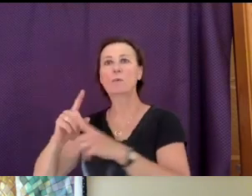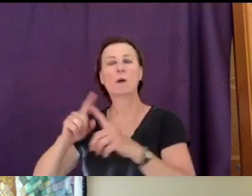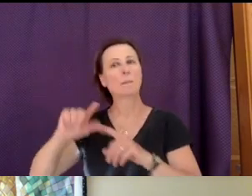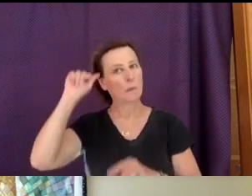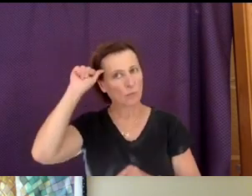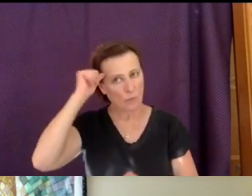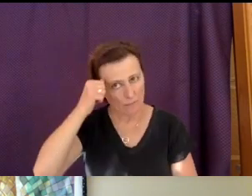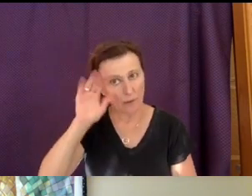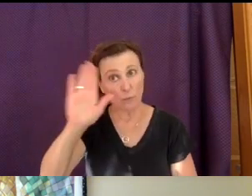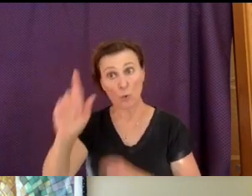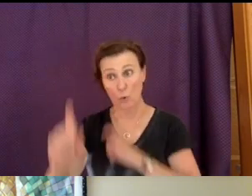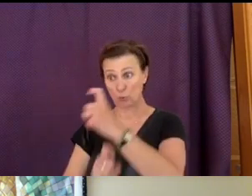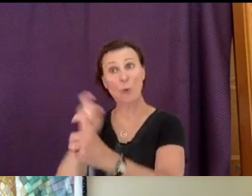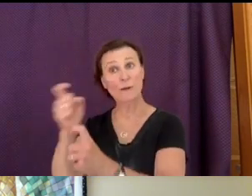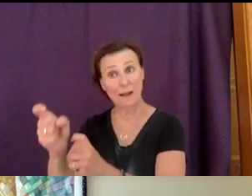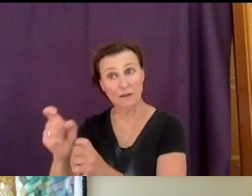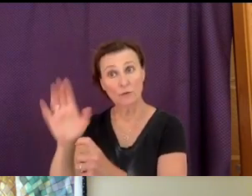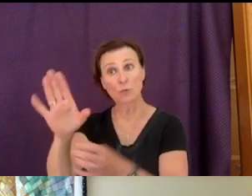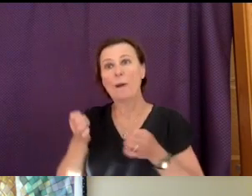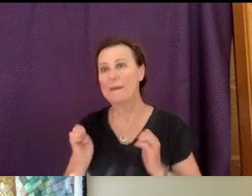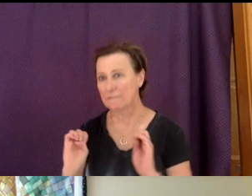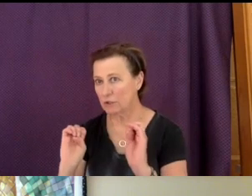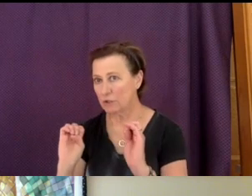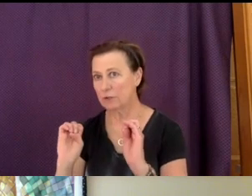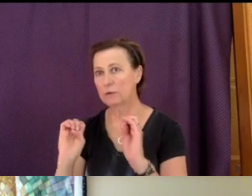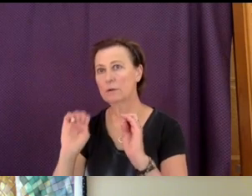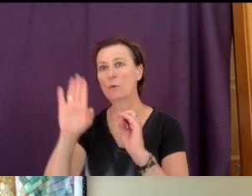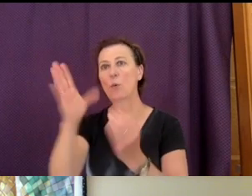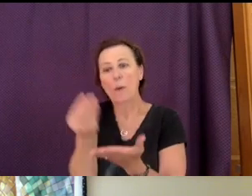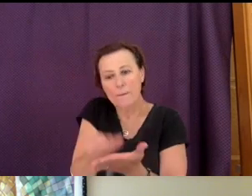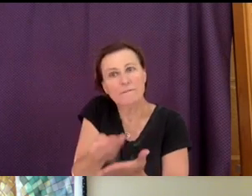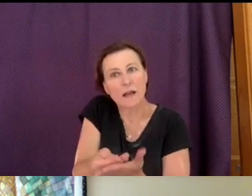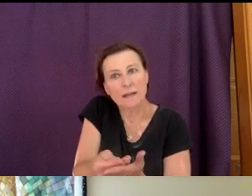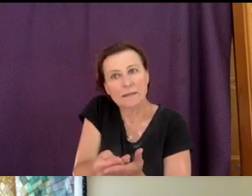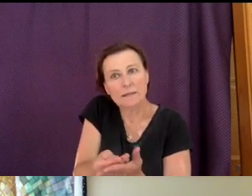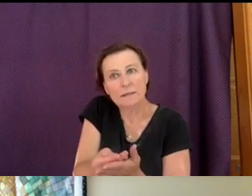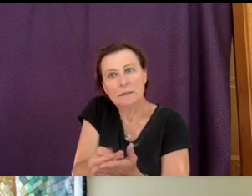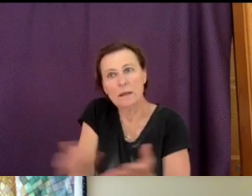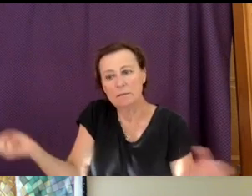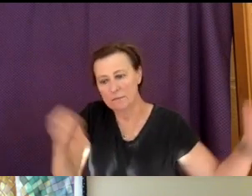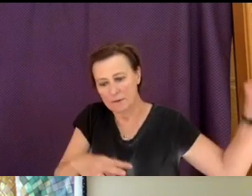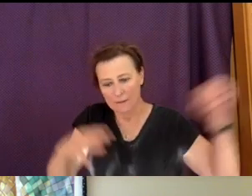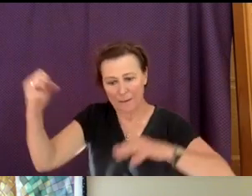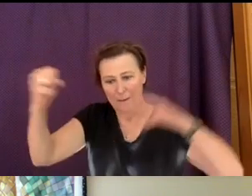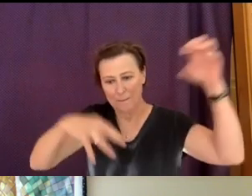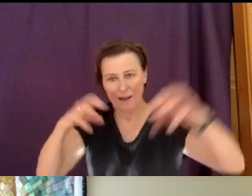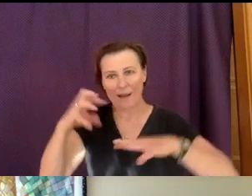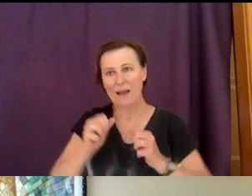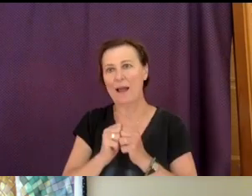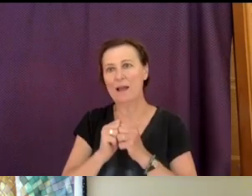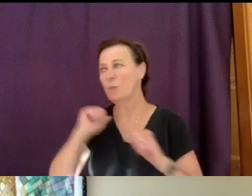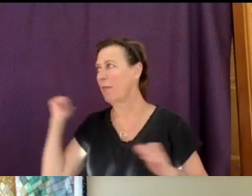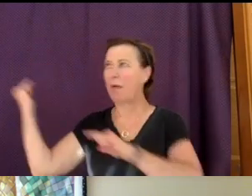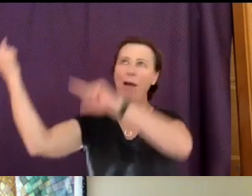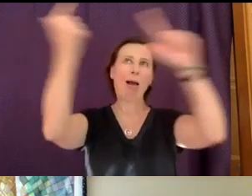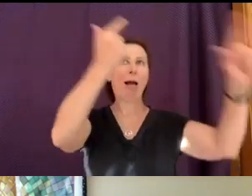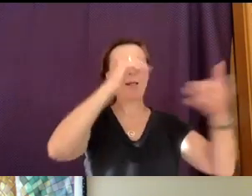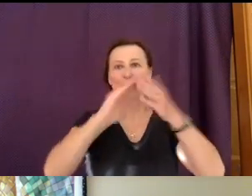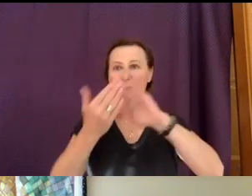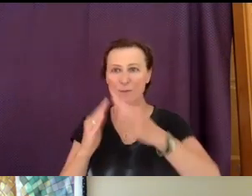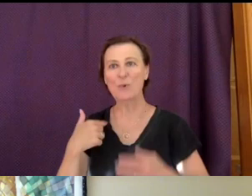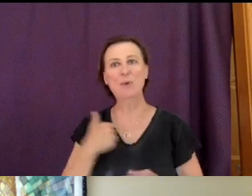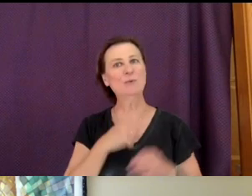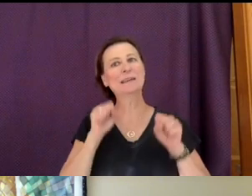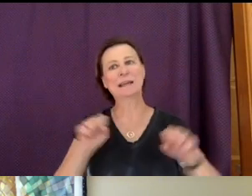when your donation, your effort, your funds are combined with those of the entire community, we can